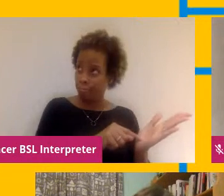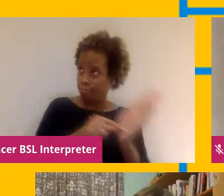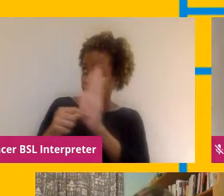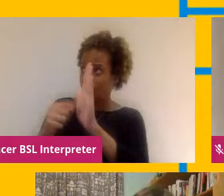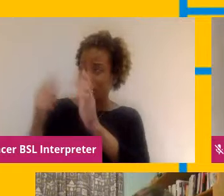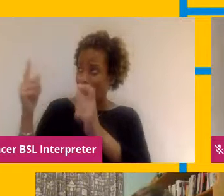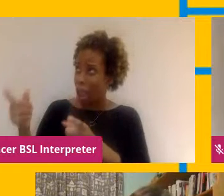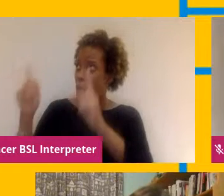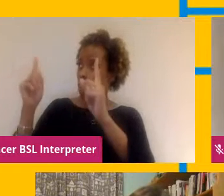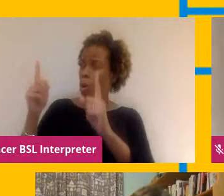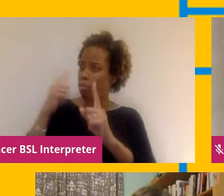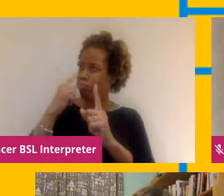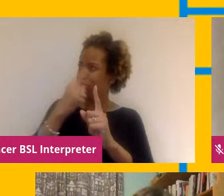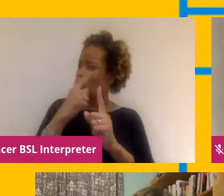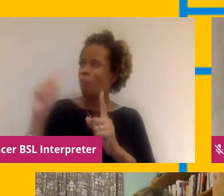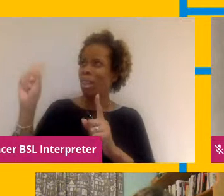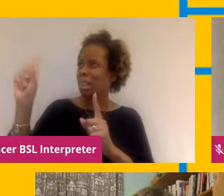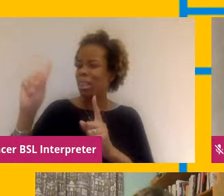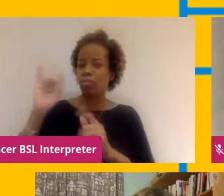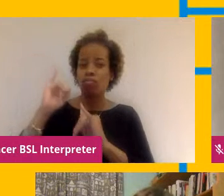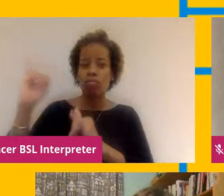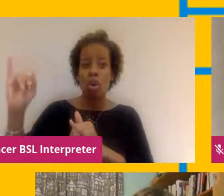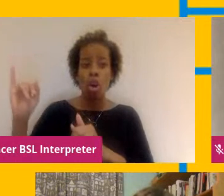talk about what you've done at Sheffield.